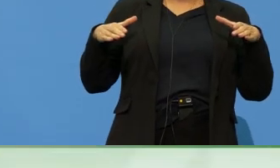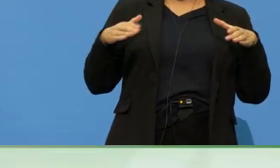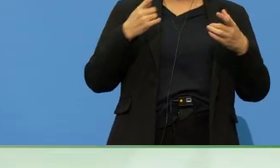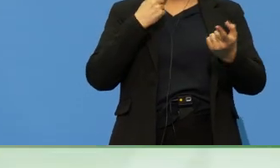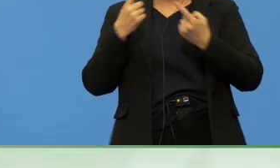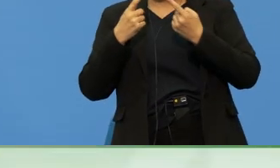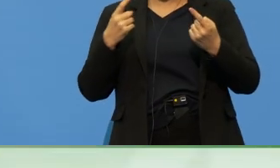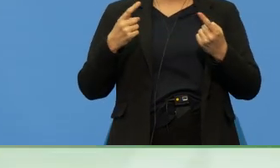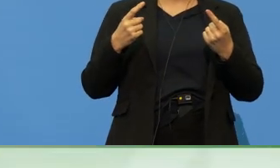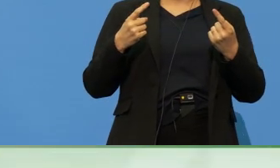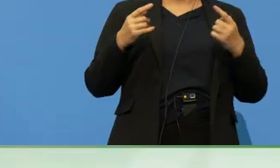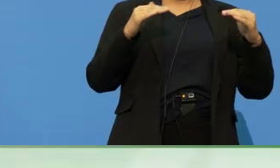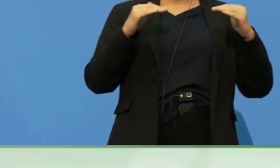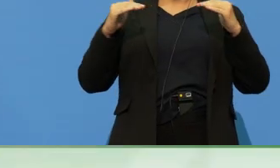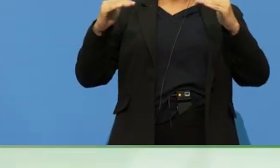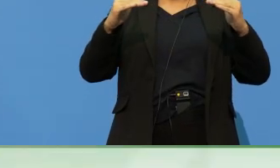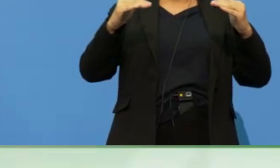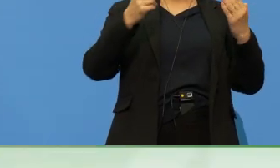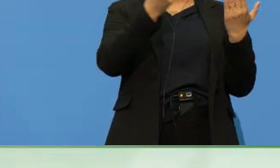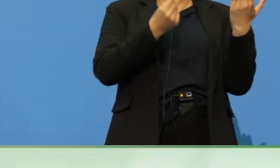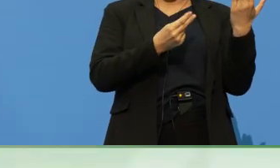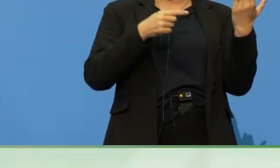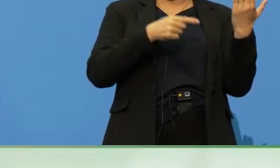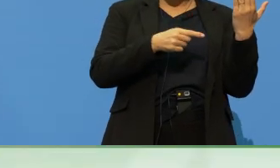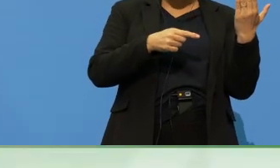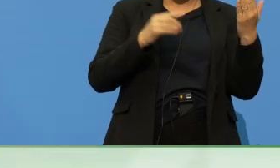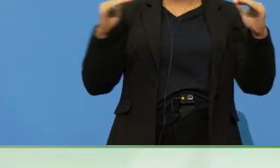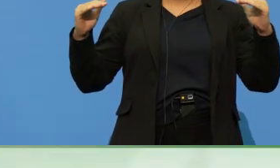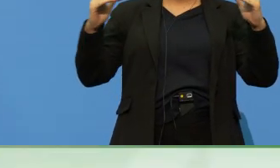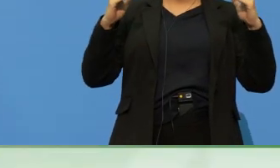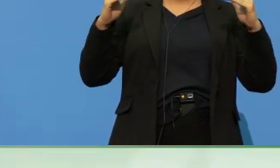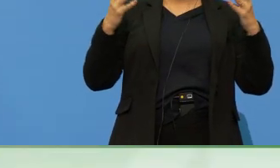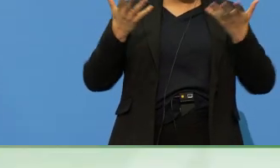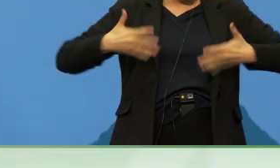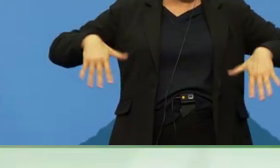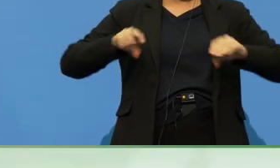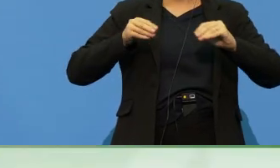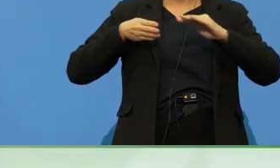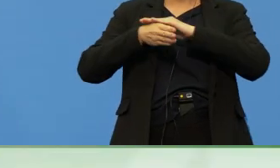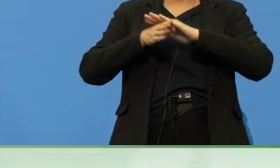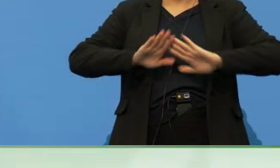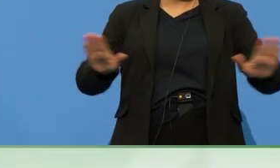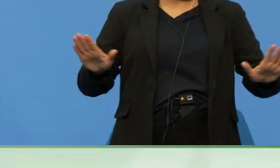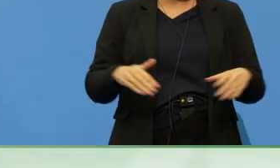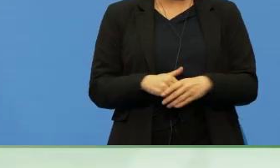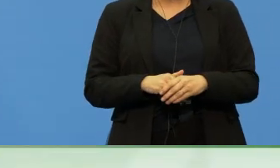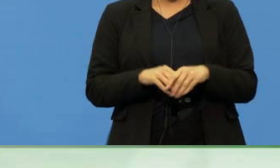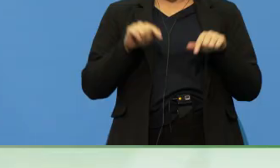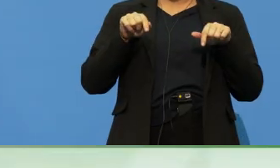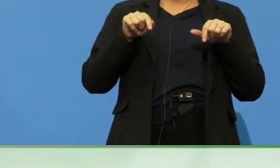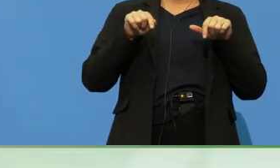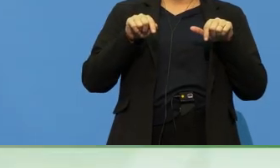design and accessibility, and universal design as a design concept through